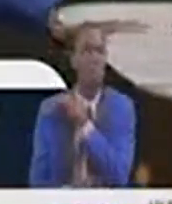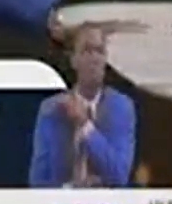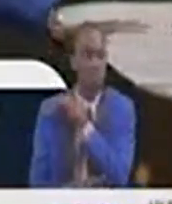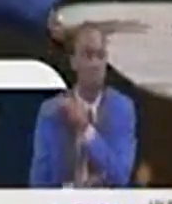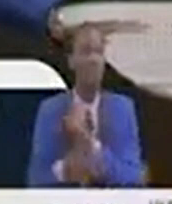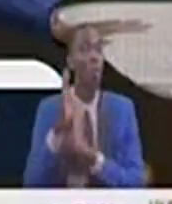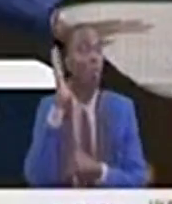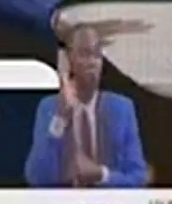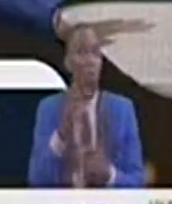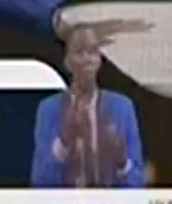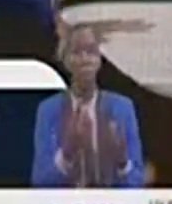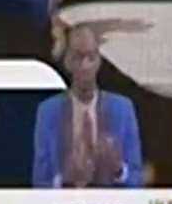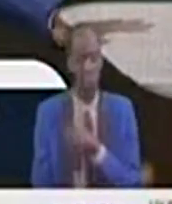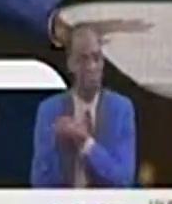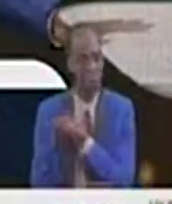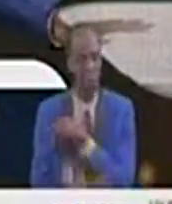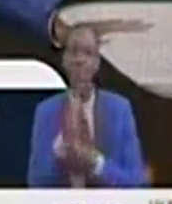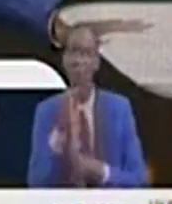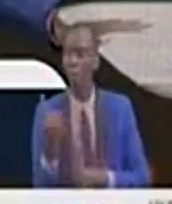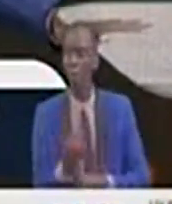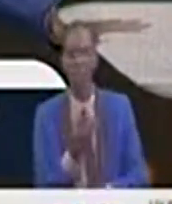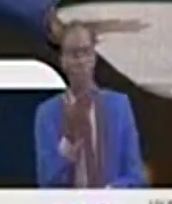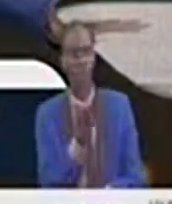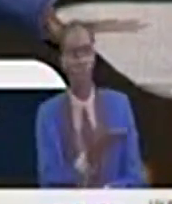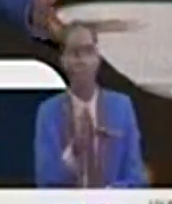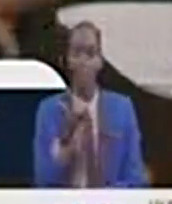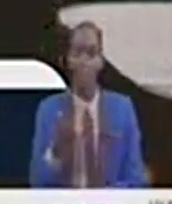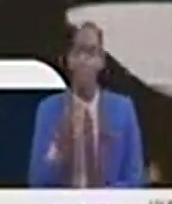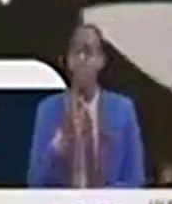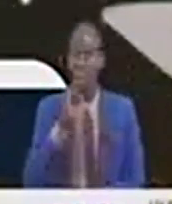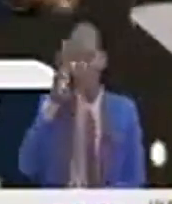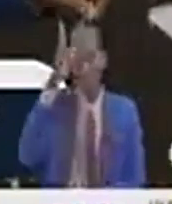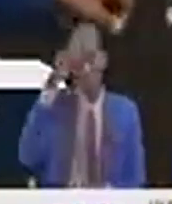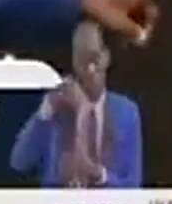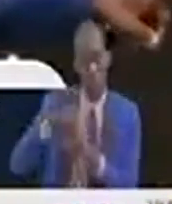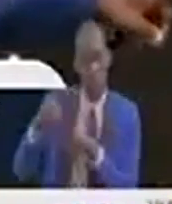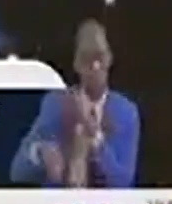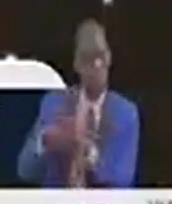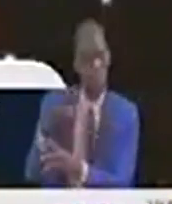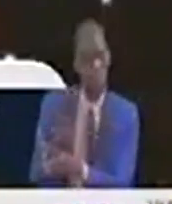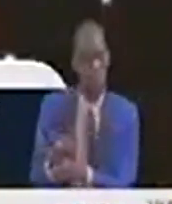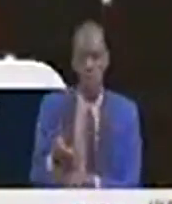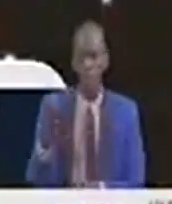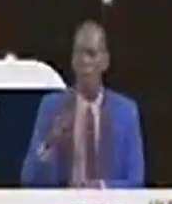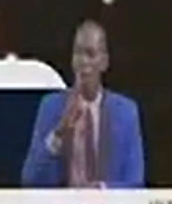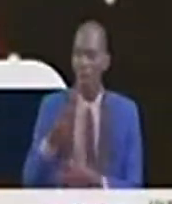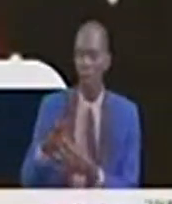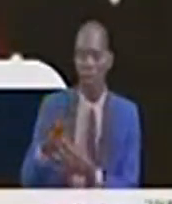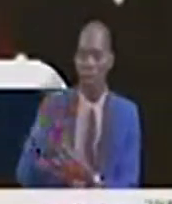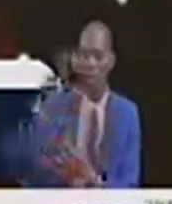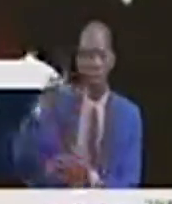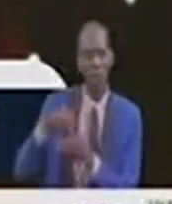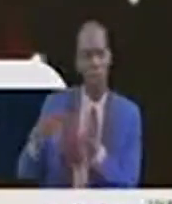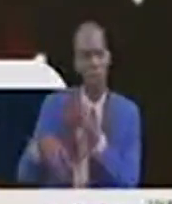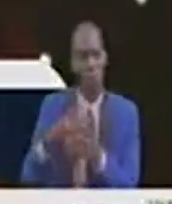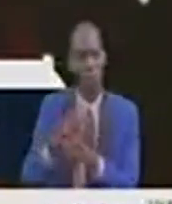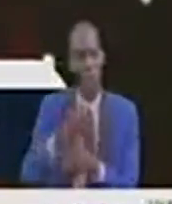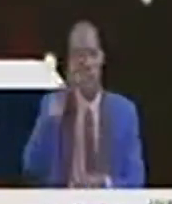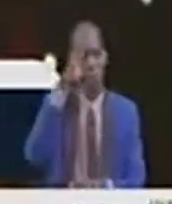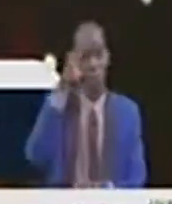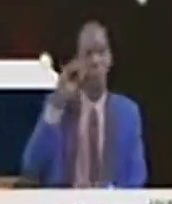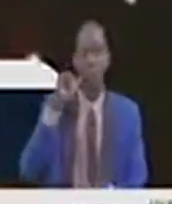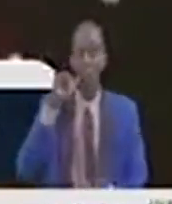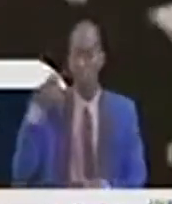will come. Temptation is there. There's a devil in the world, and there are spirits in the world, and there are men and women in